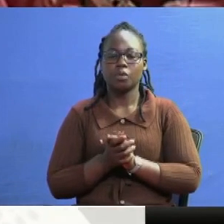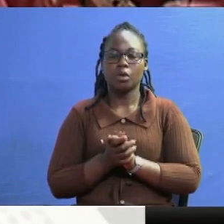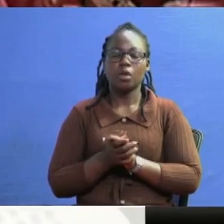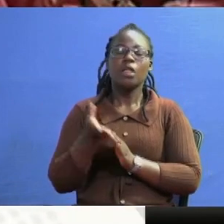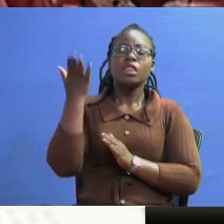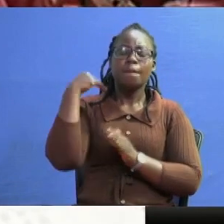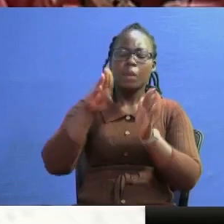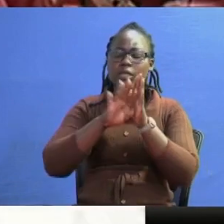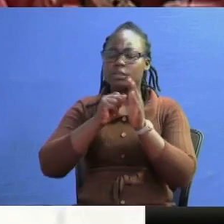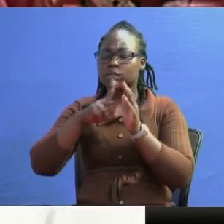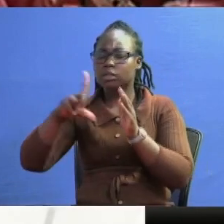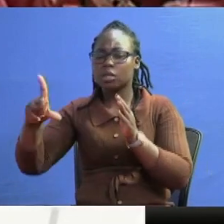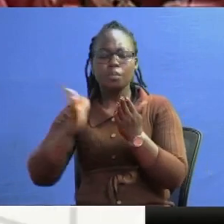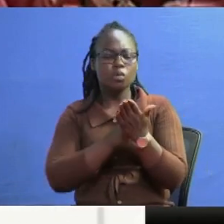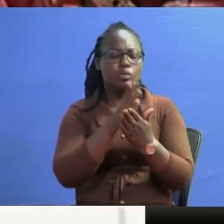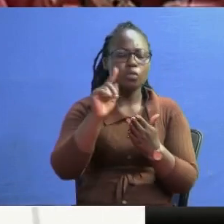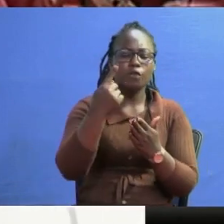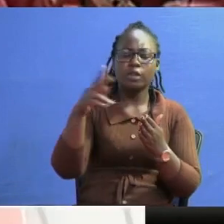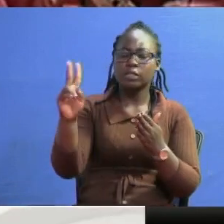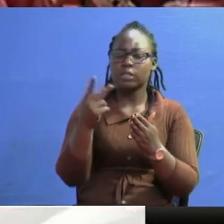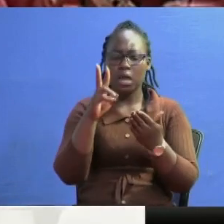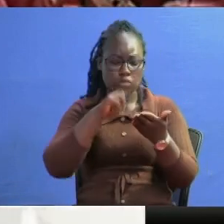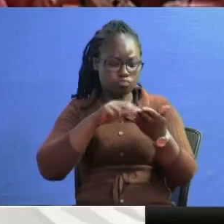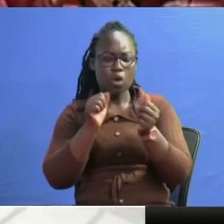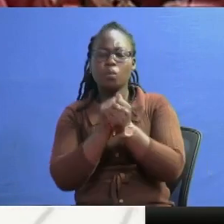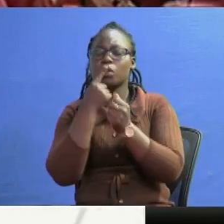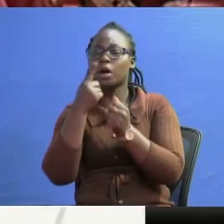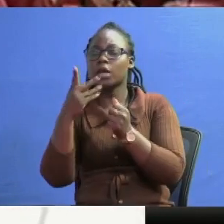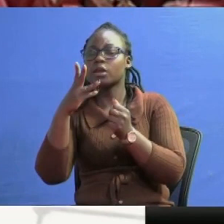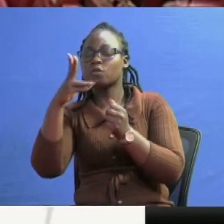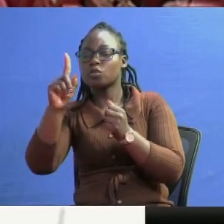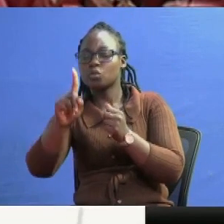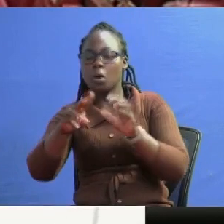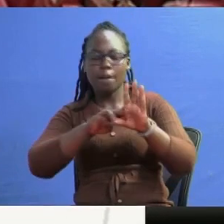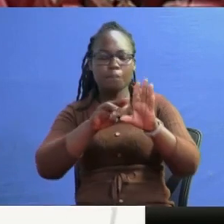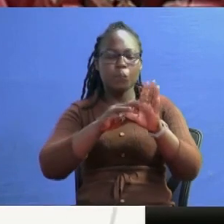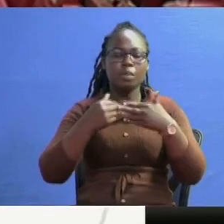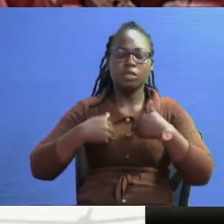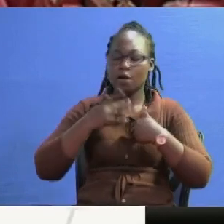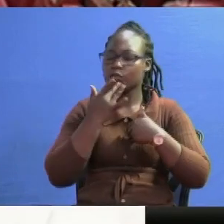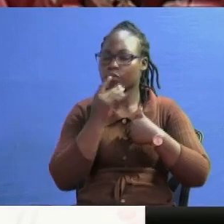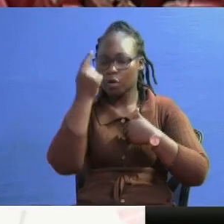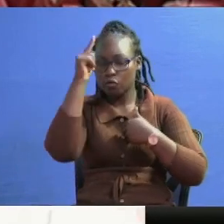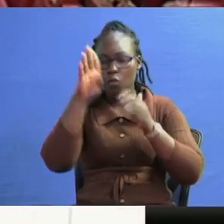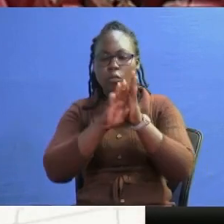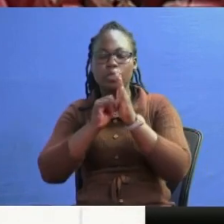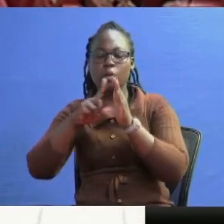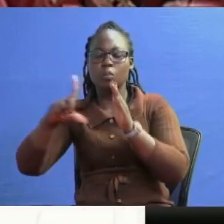Previously, the bill sailed through the first and second reading with 141 members voting in favor for the bill to